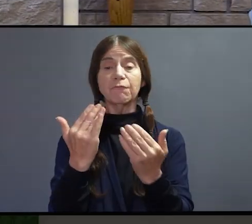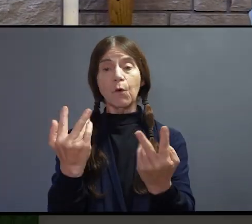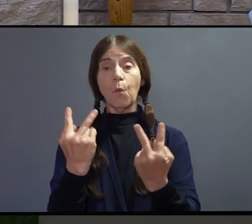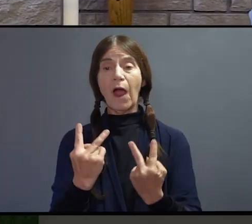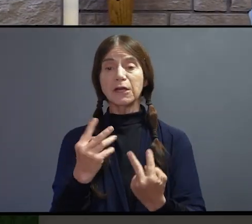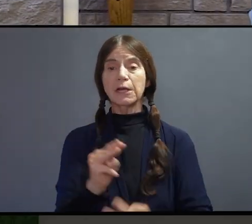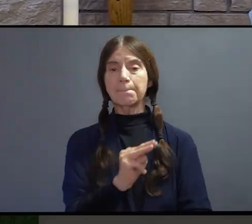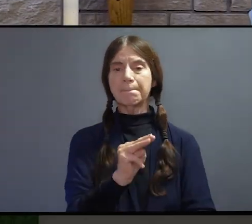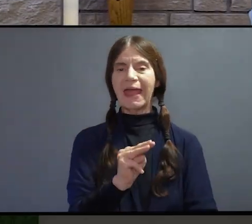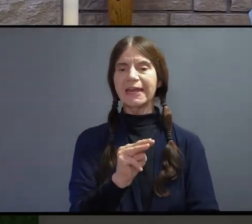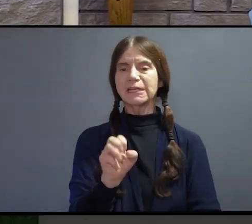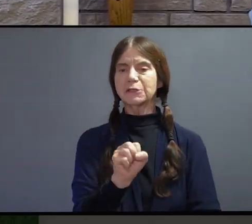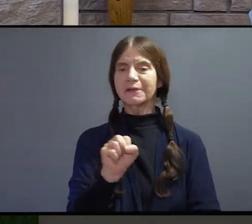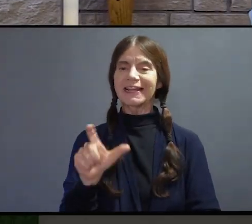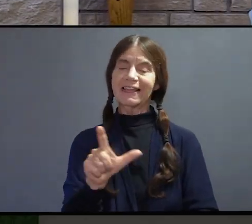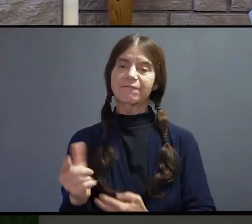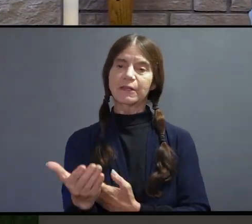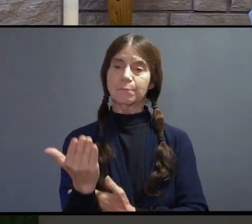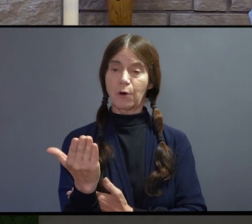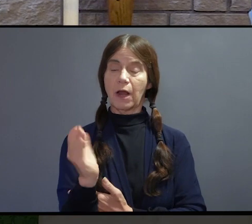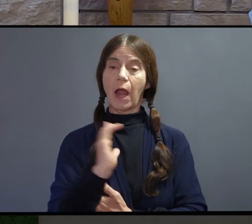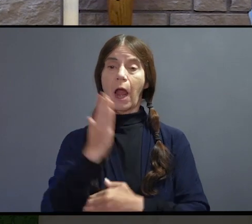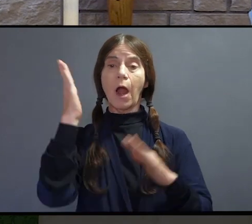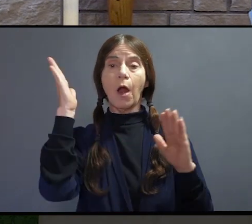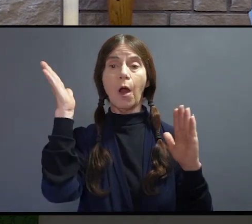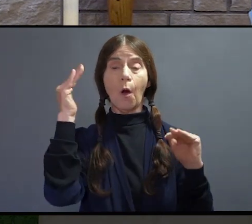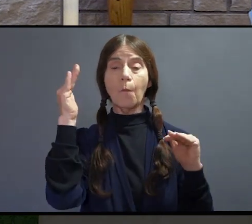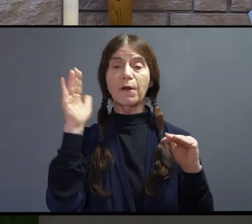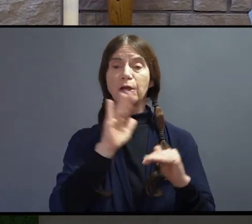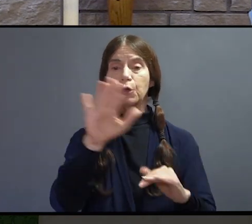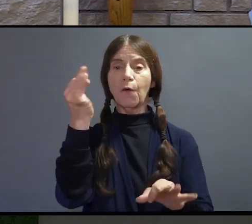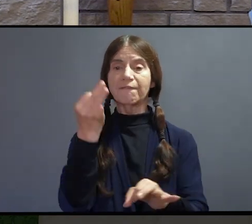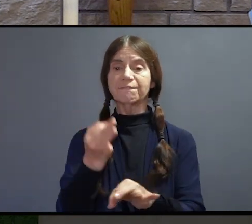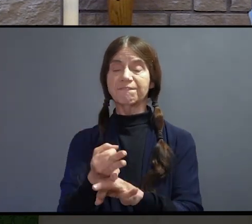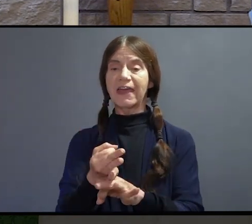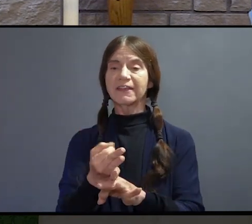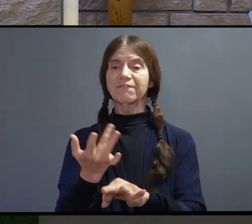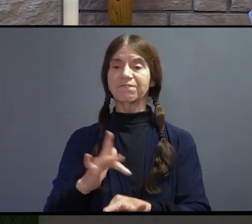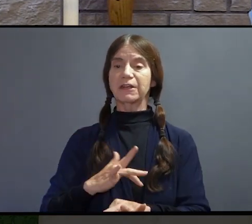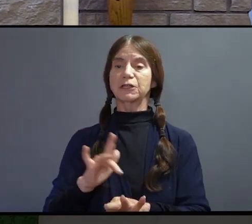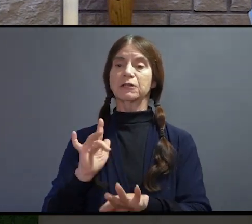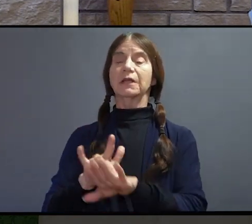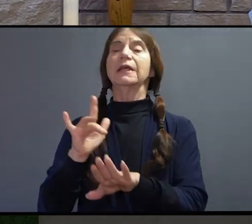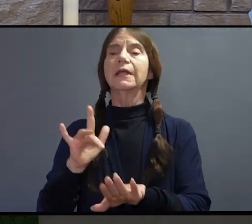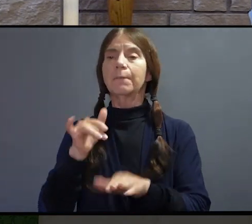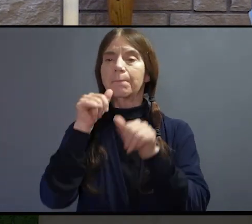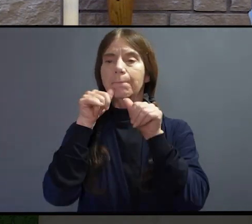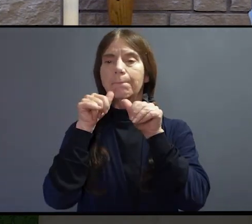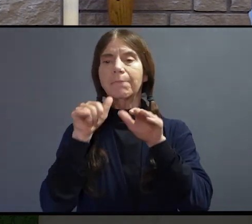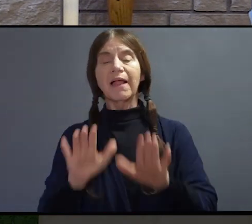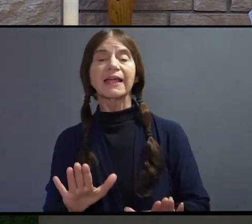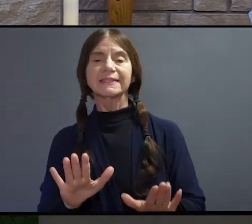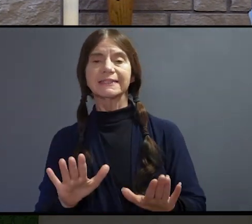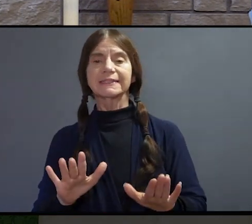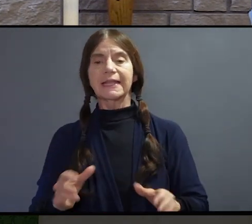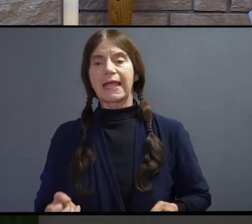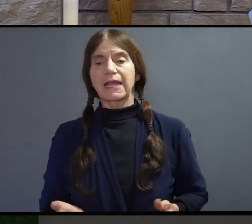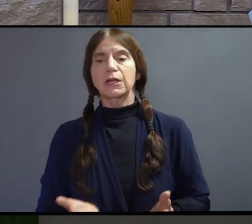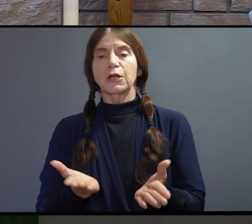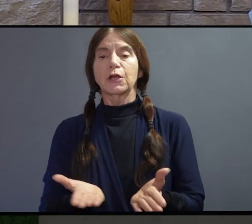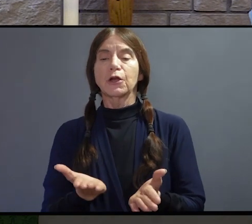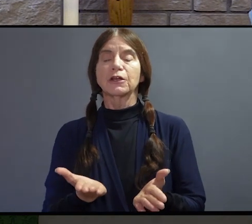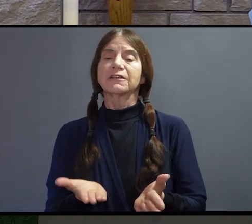Thank you for viewing Main Street Living this morning. Our hope is that you have been blessed and encouraged by